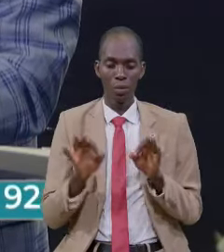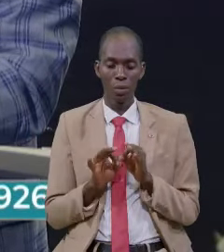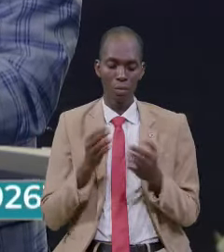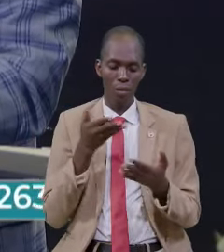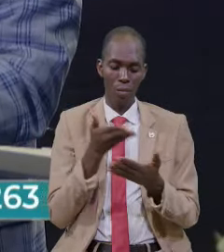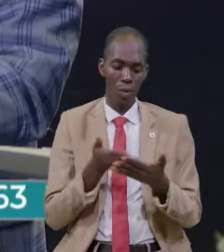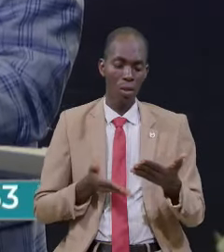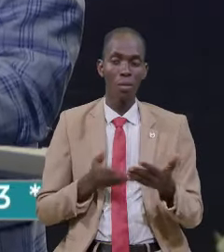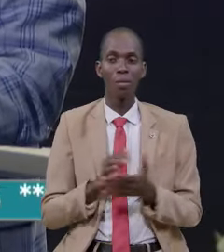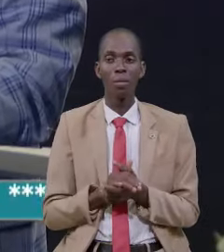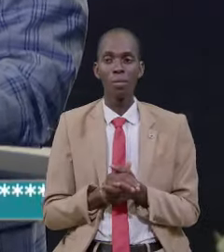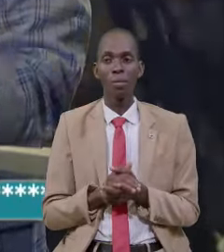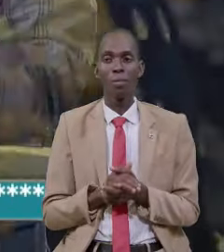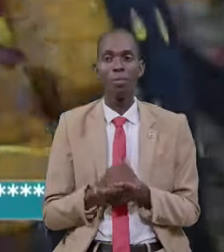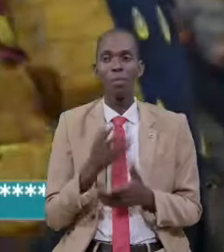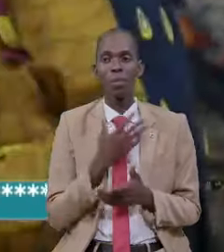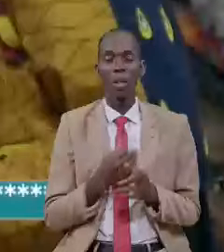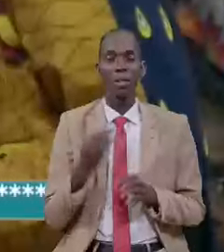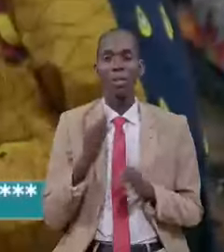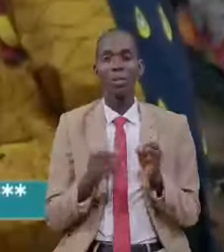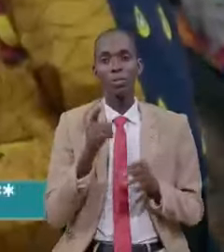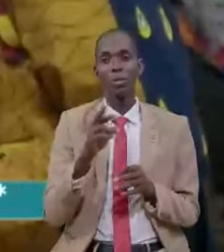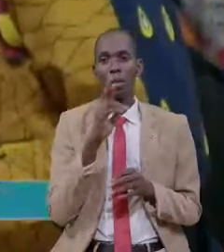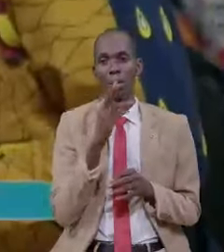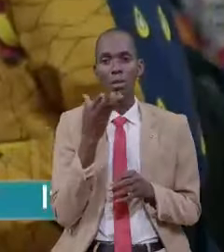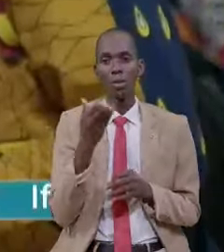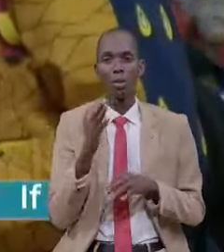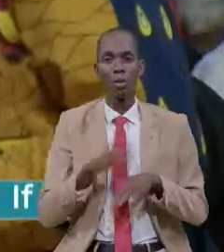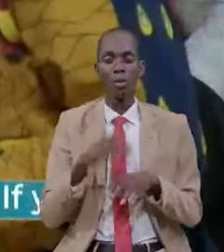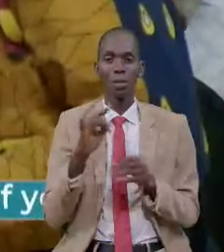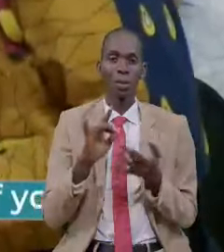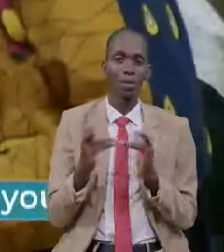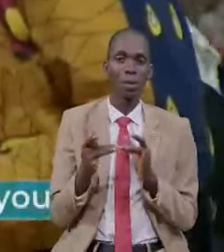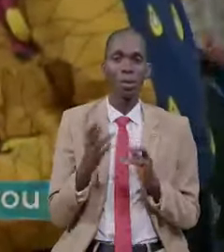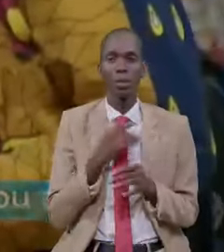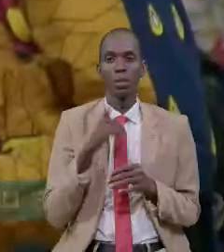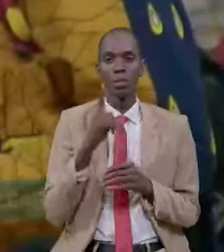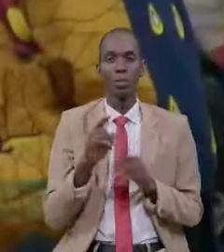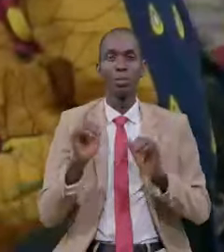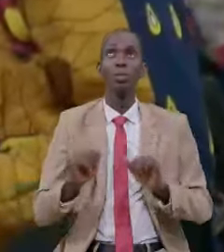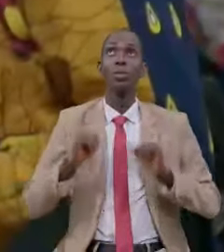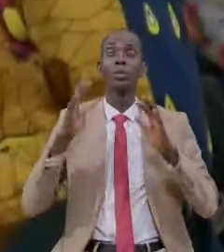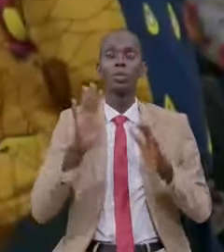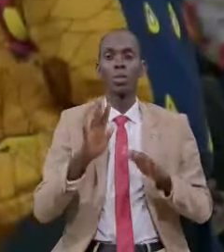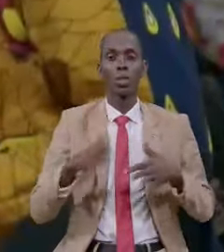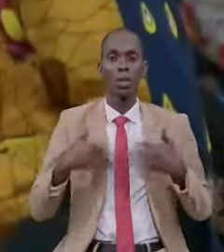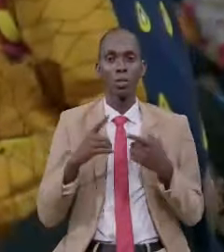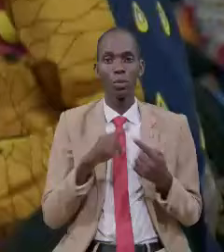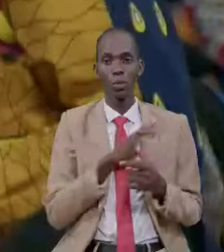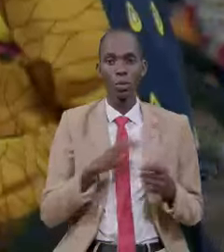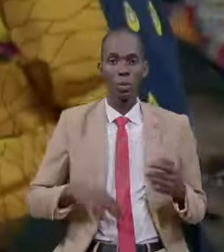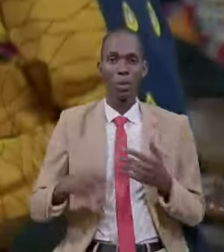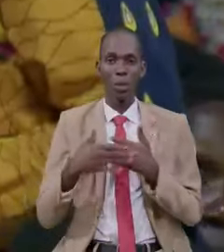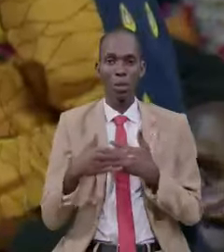And if you are watching online and you gave your life to Christ after the pastor's